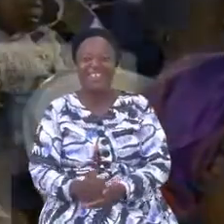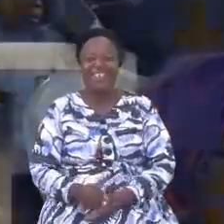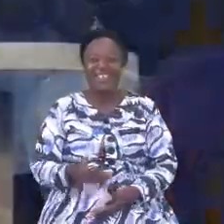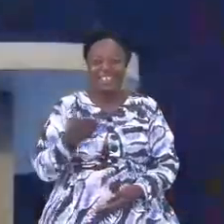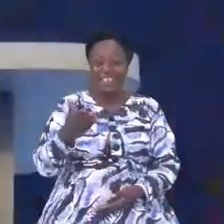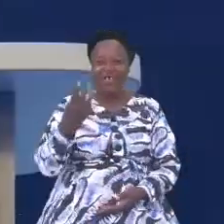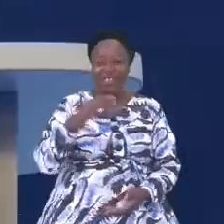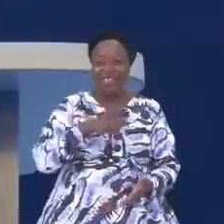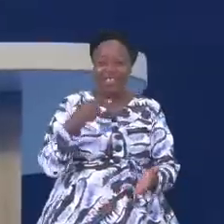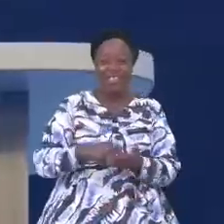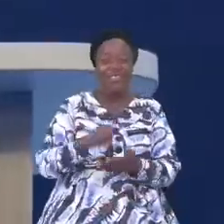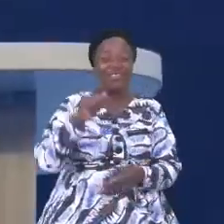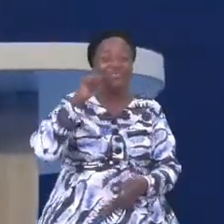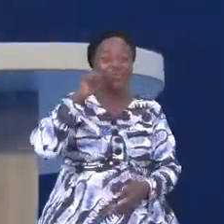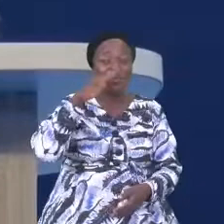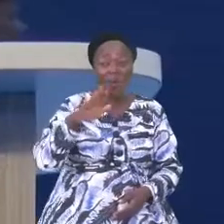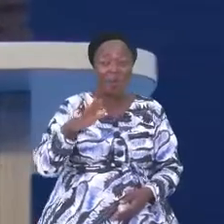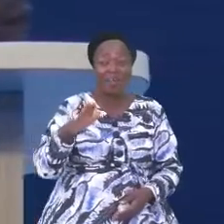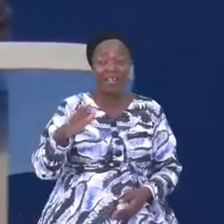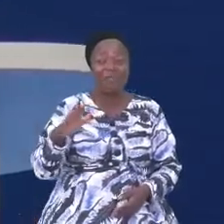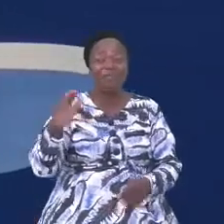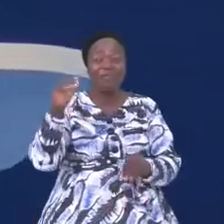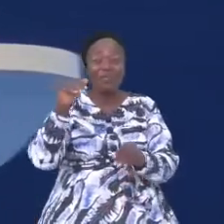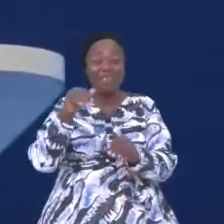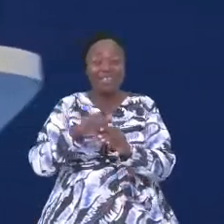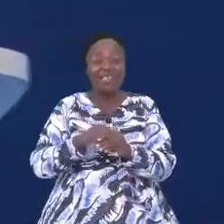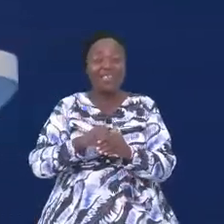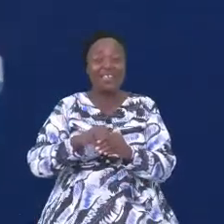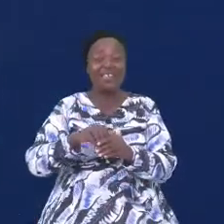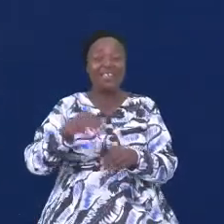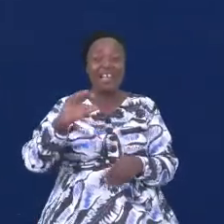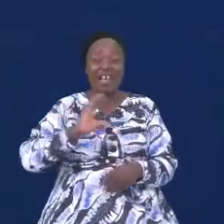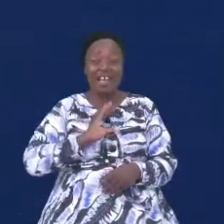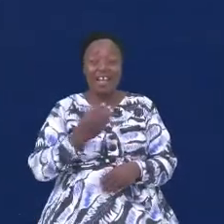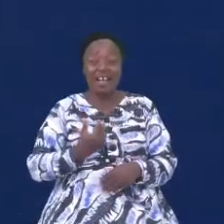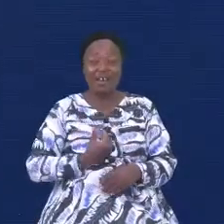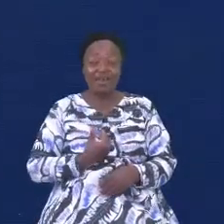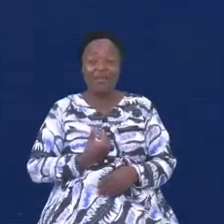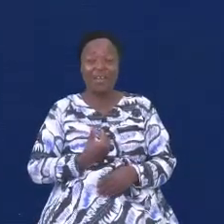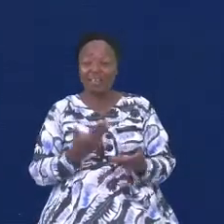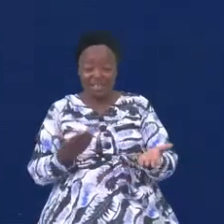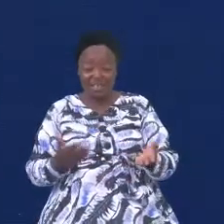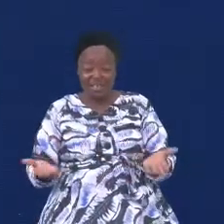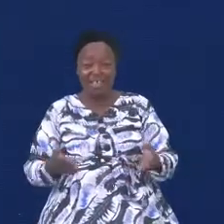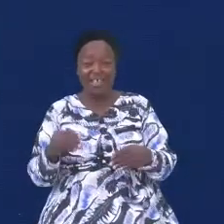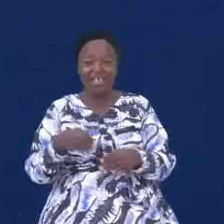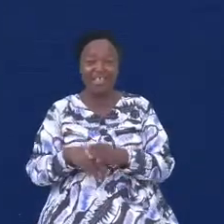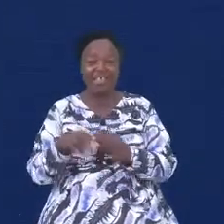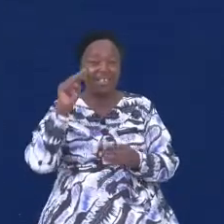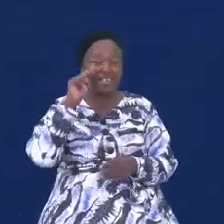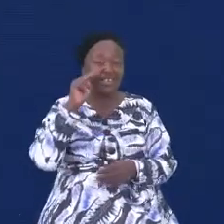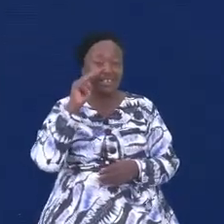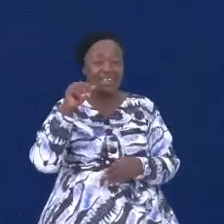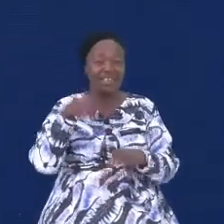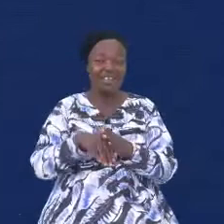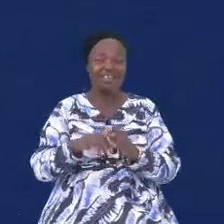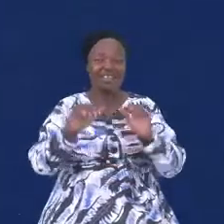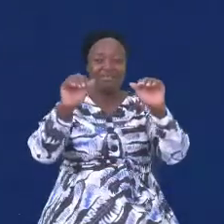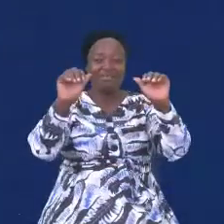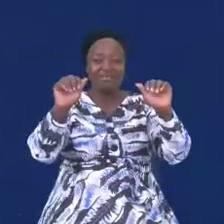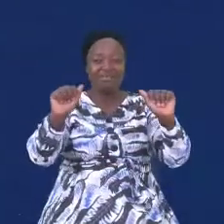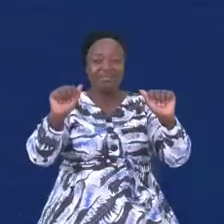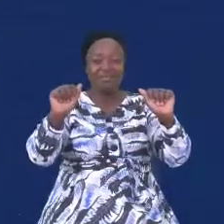woman in our capital city in Nigeria, Abuja City, and